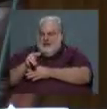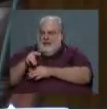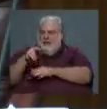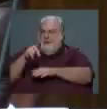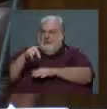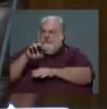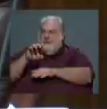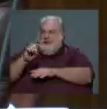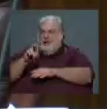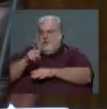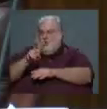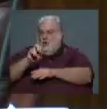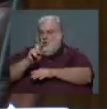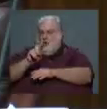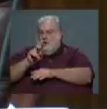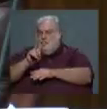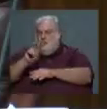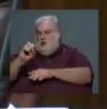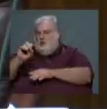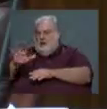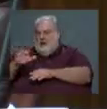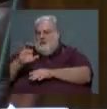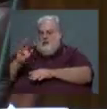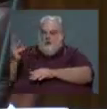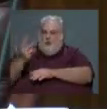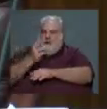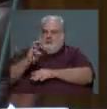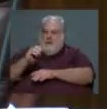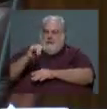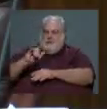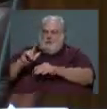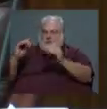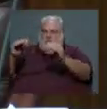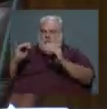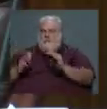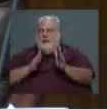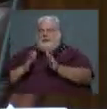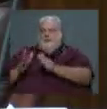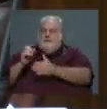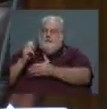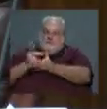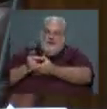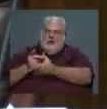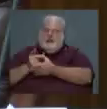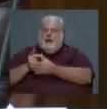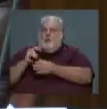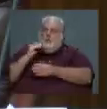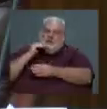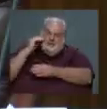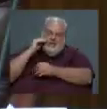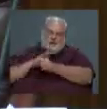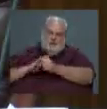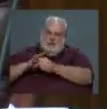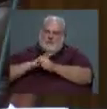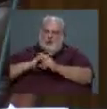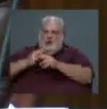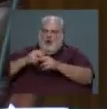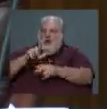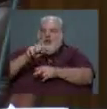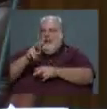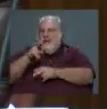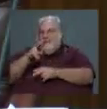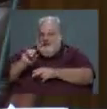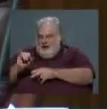located at 201 to 205 West Capitol Avenue. An ordinance to approve a plan zoning development establishing a plan residential district titled Levi Short